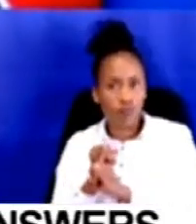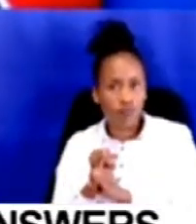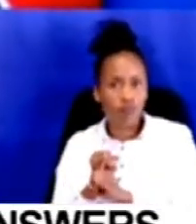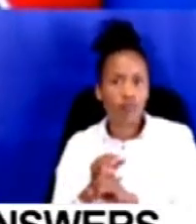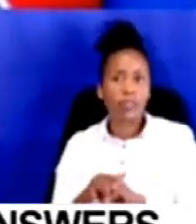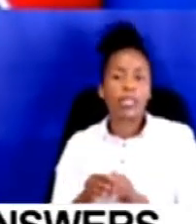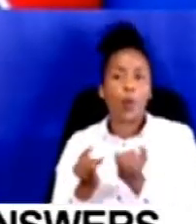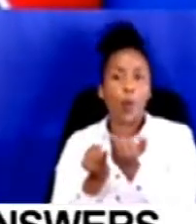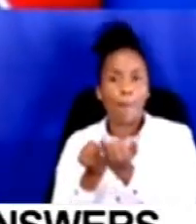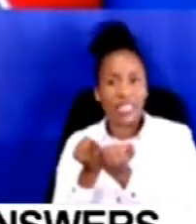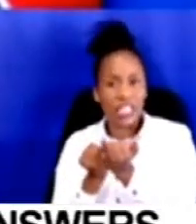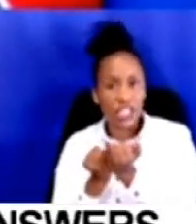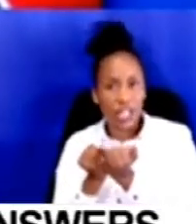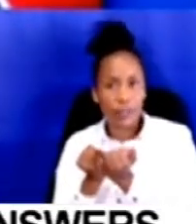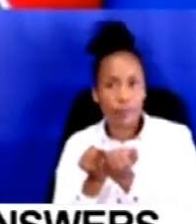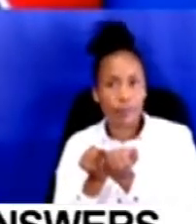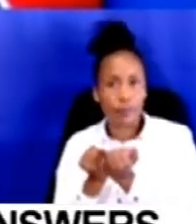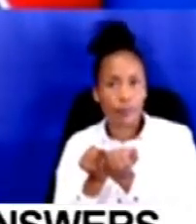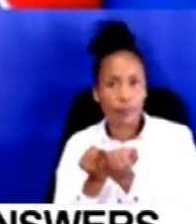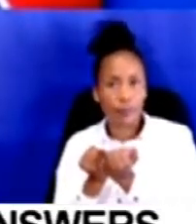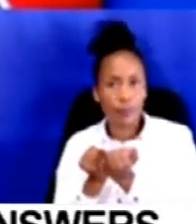and Competition.